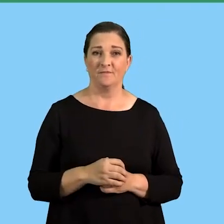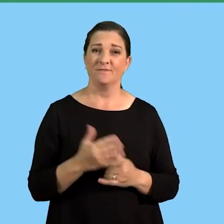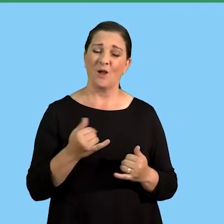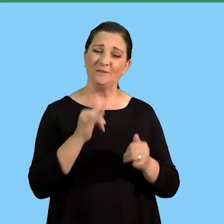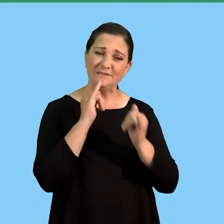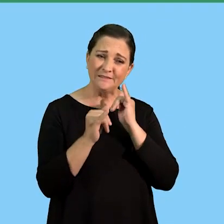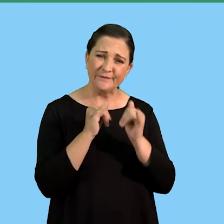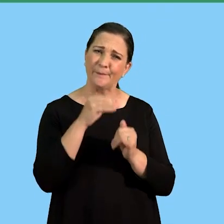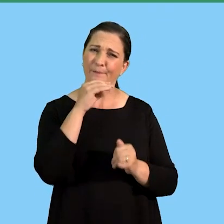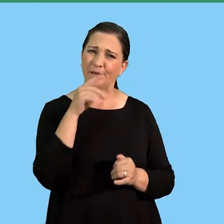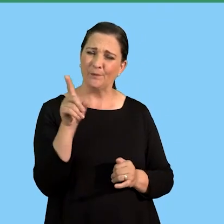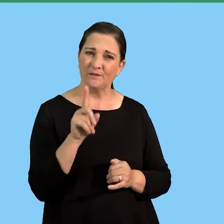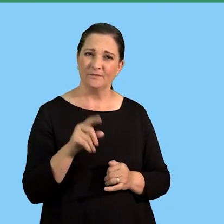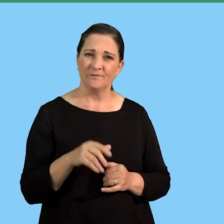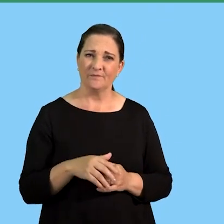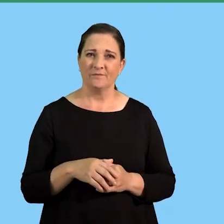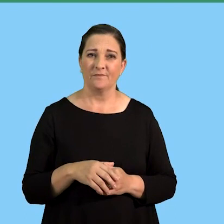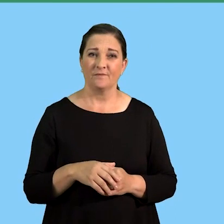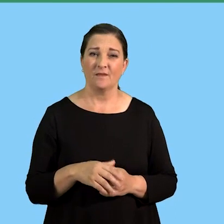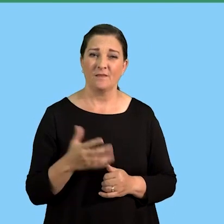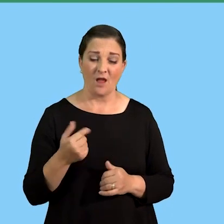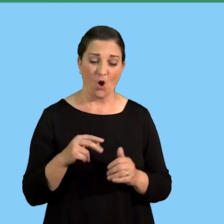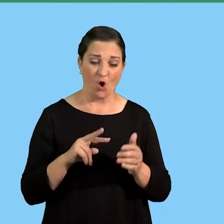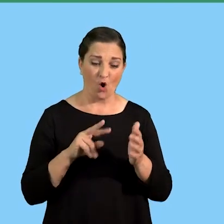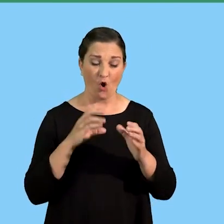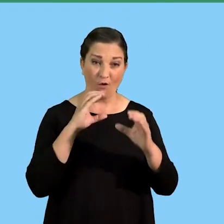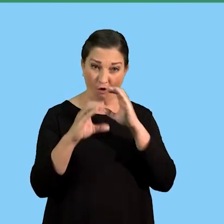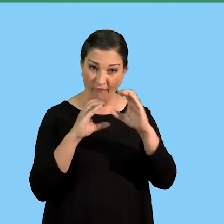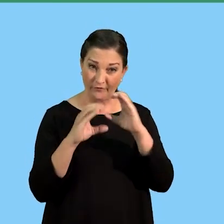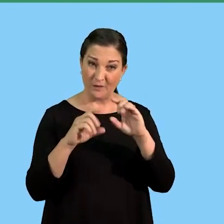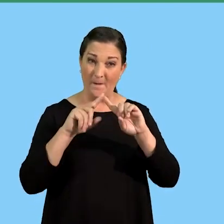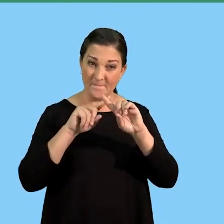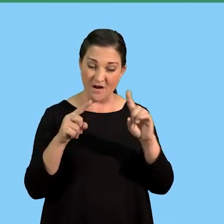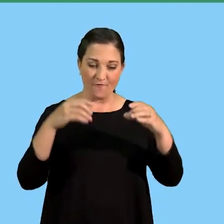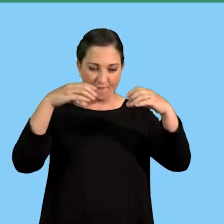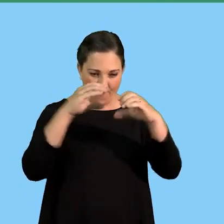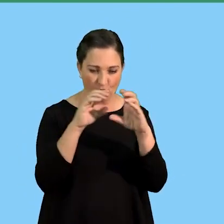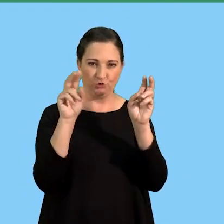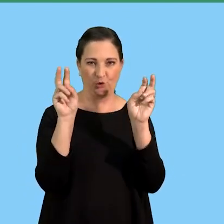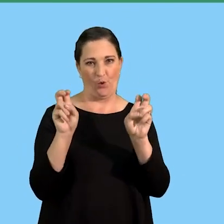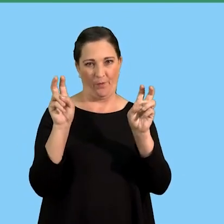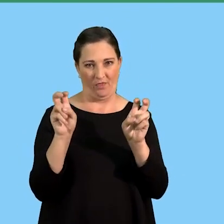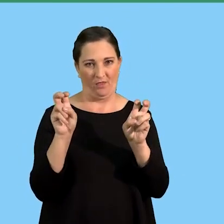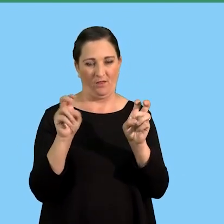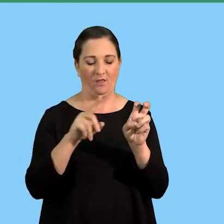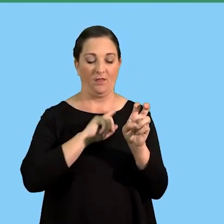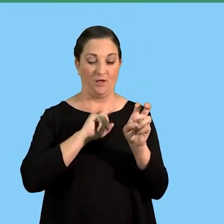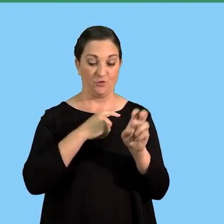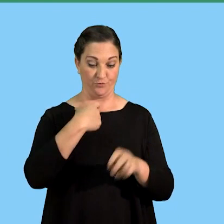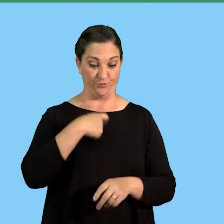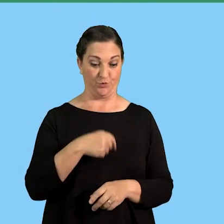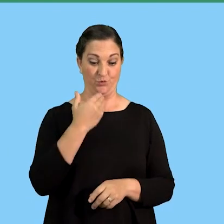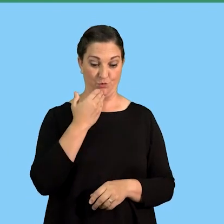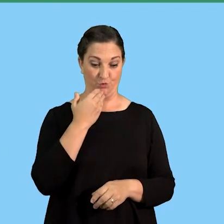The meaning of an interview is defined as a purposeful conversation that takes place between